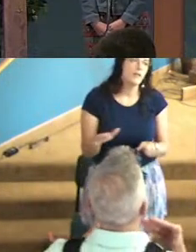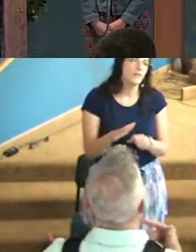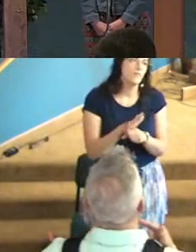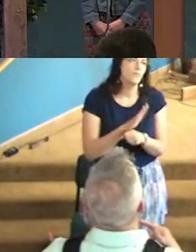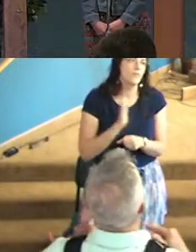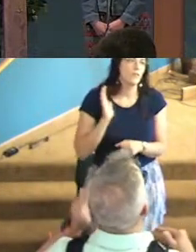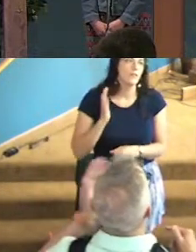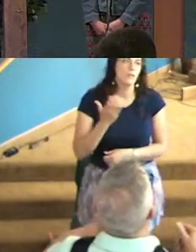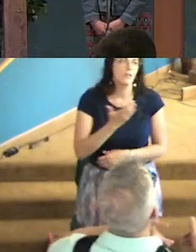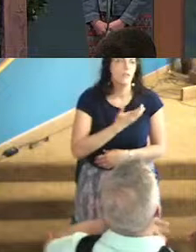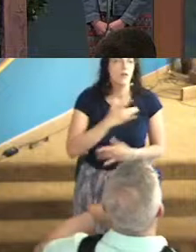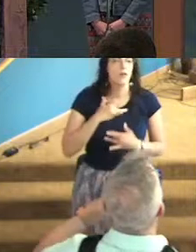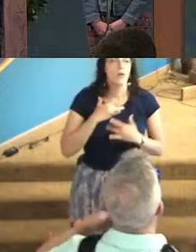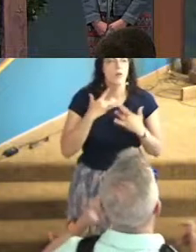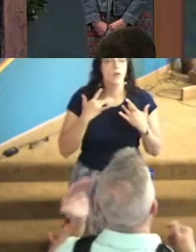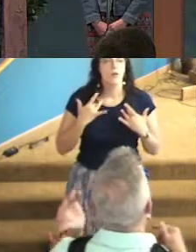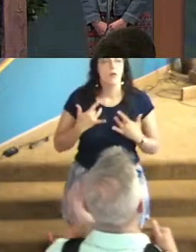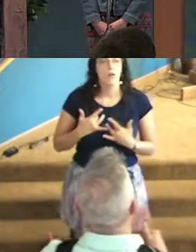come and